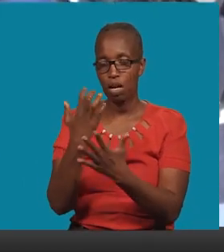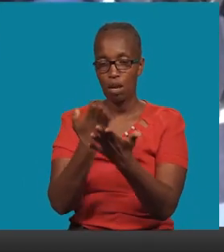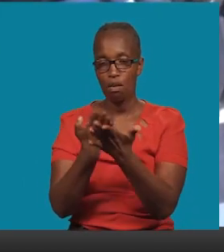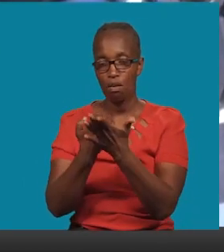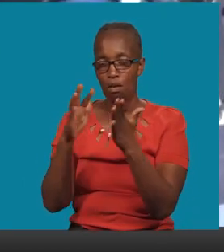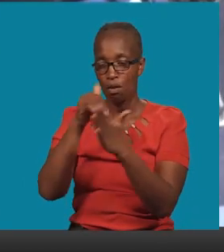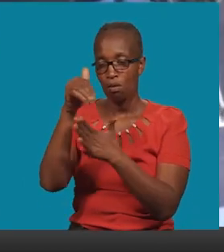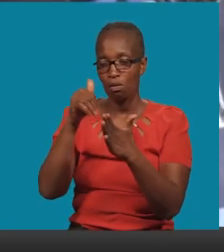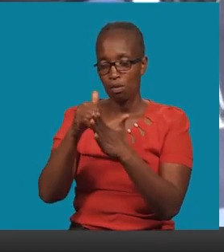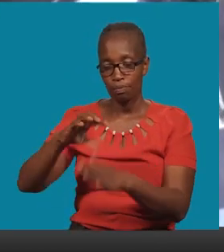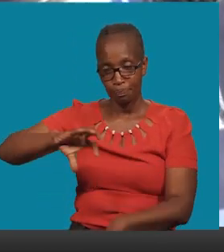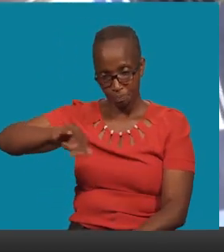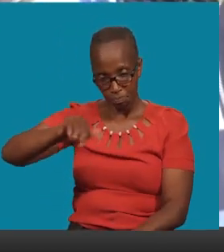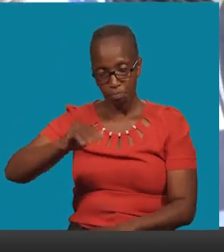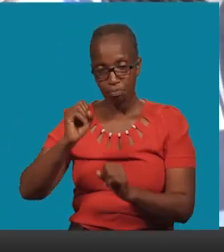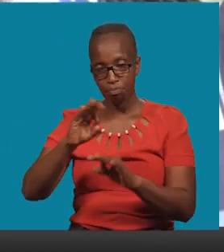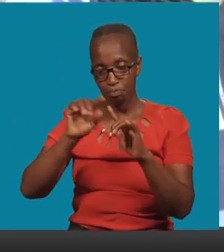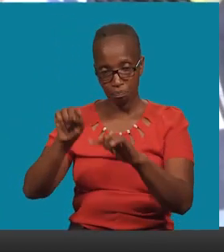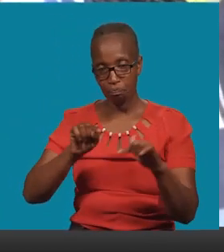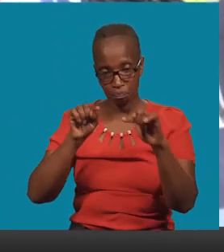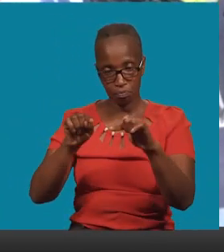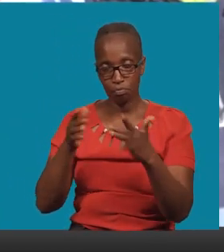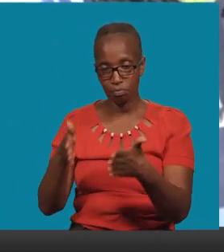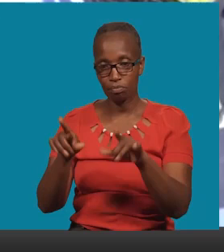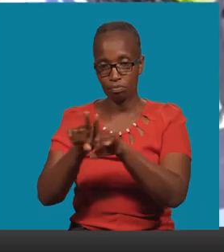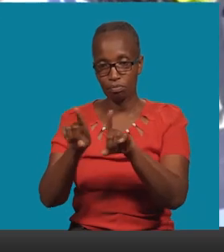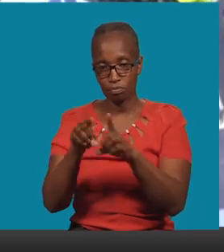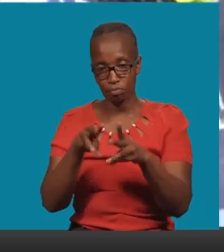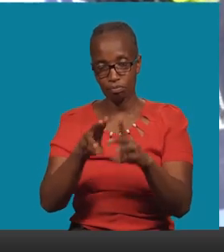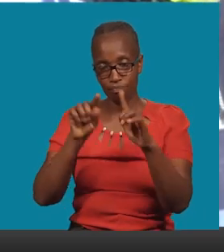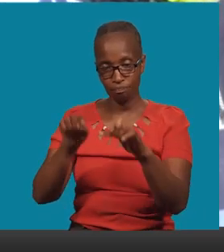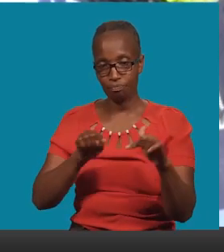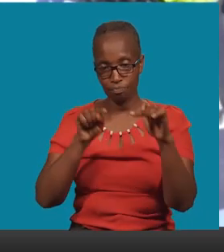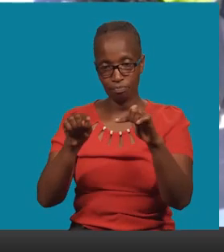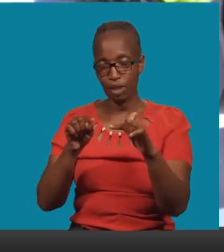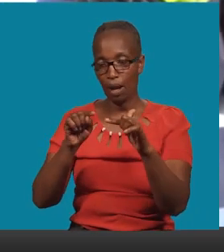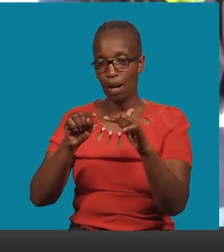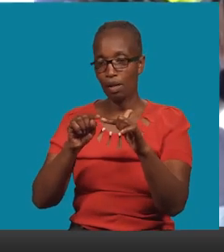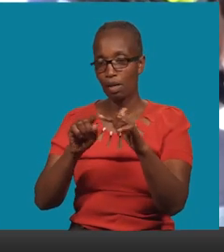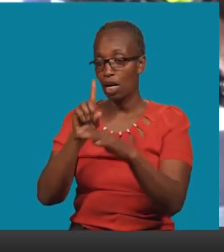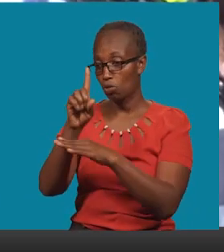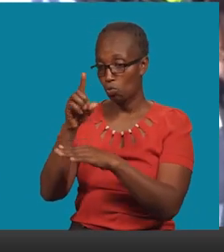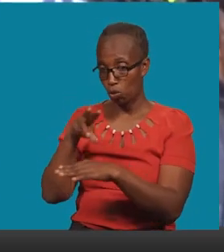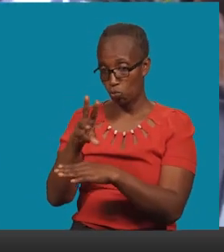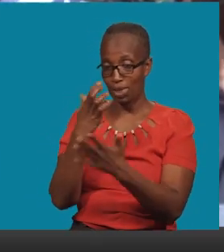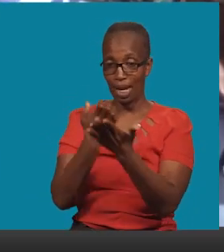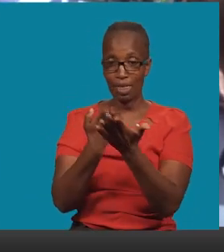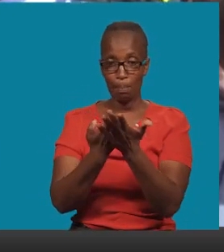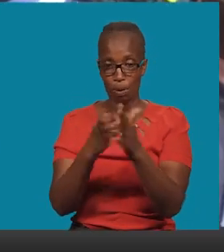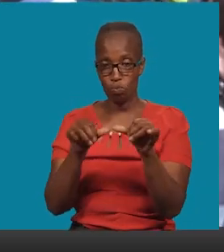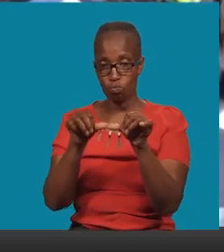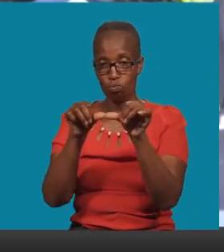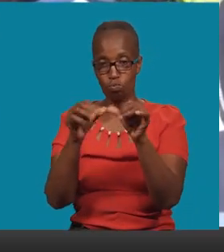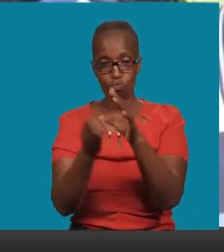the economies in all our counties, and when you all come here like the way you have come, in one way or another